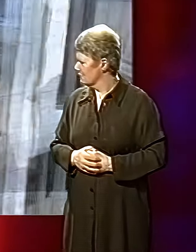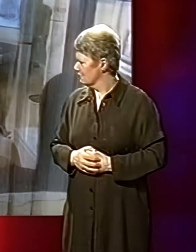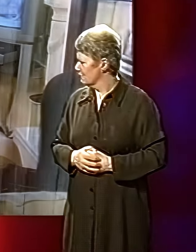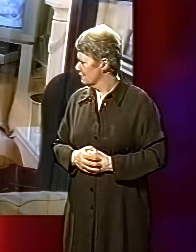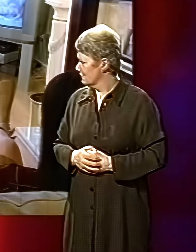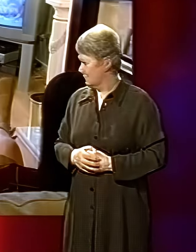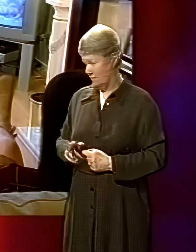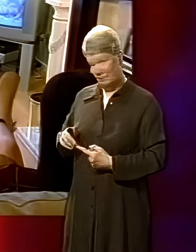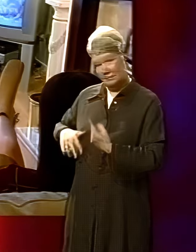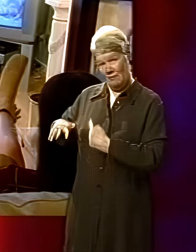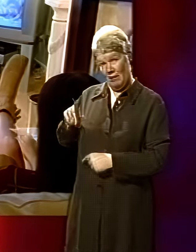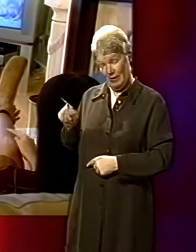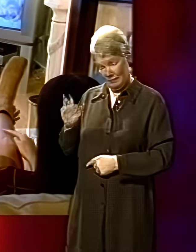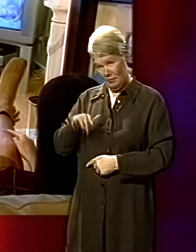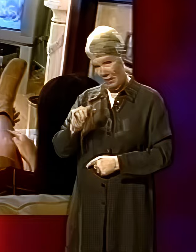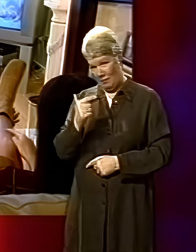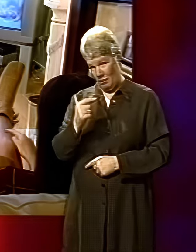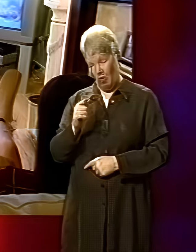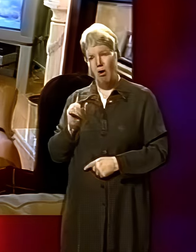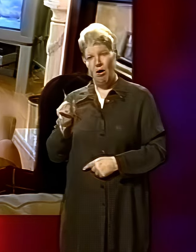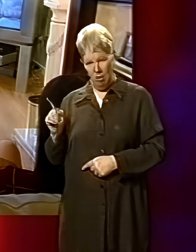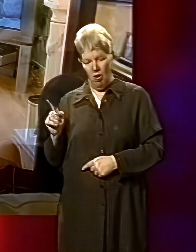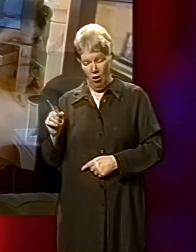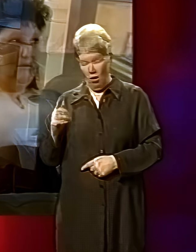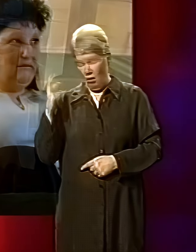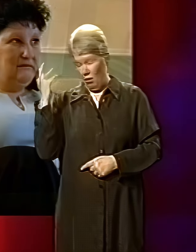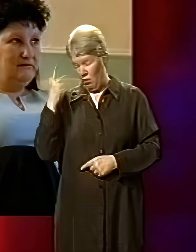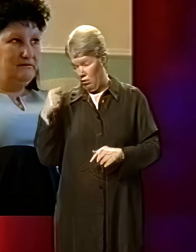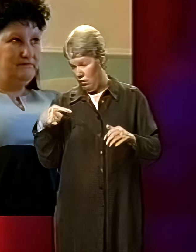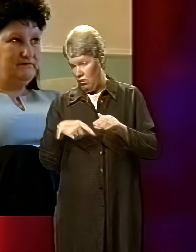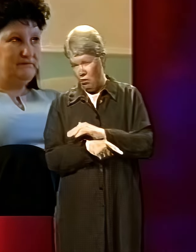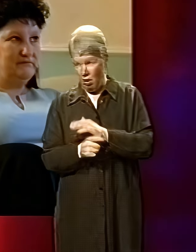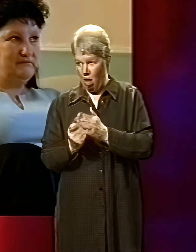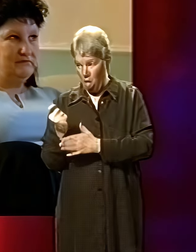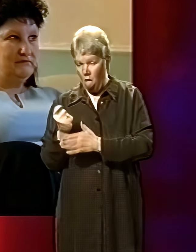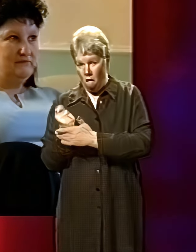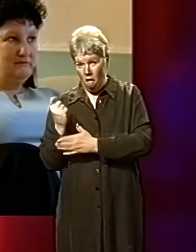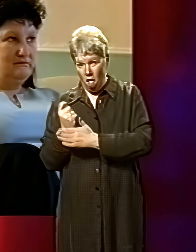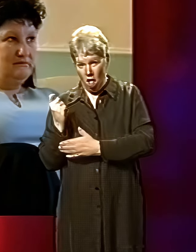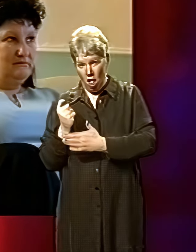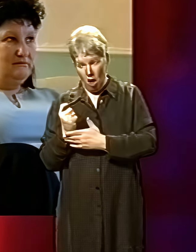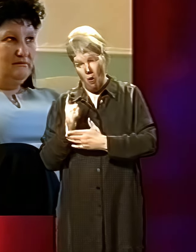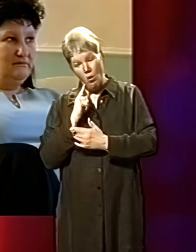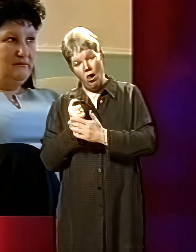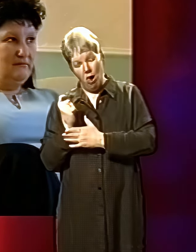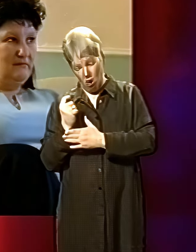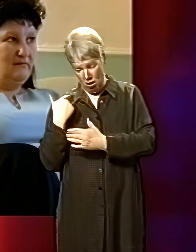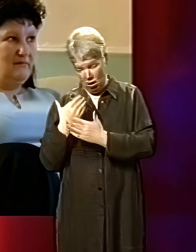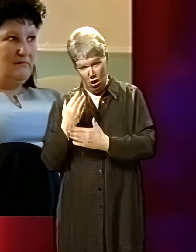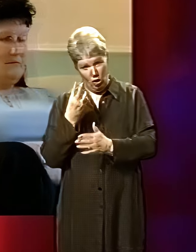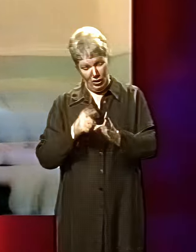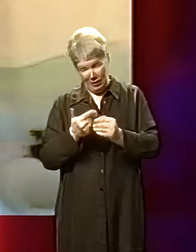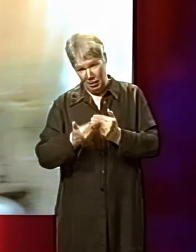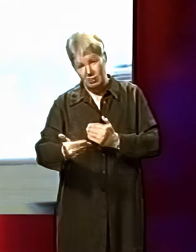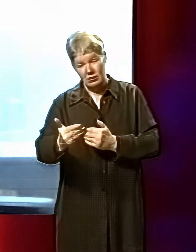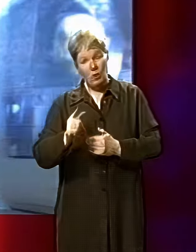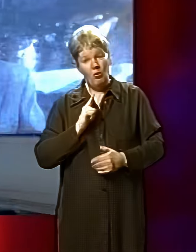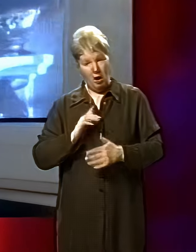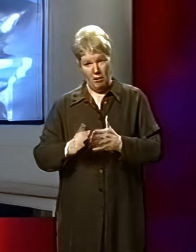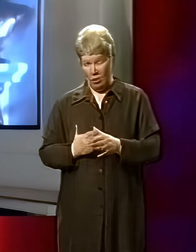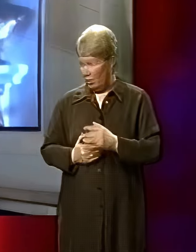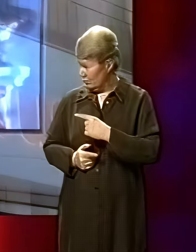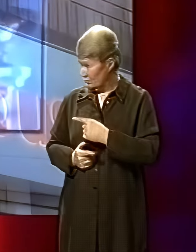Meet the Scamp family from Liverpool. They've run up devastating debts with Brighthouse that they'll be paying off for 3 years. That's because, not